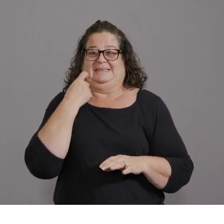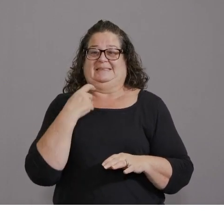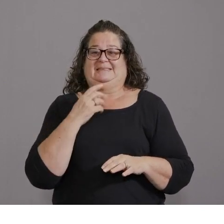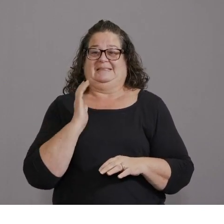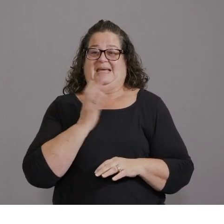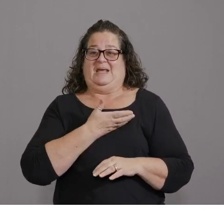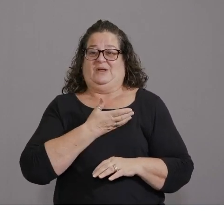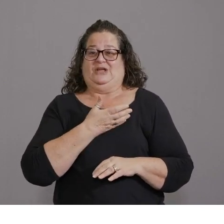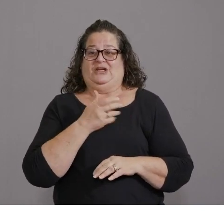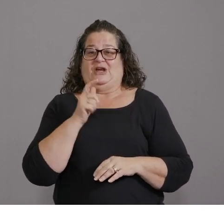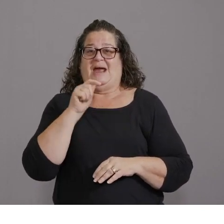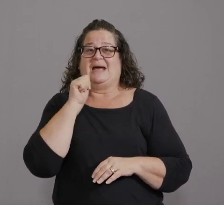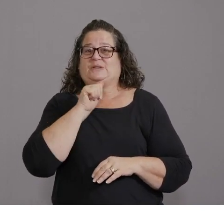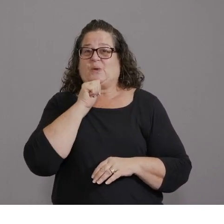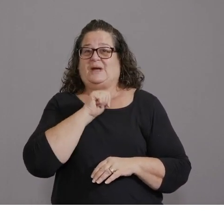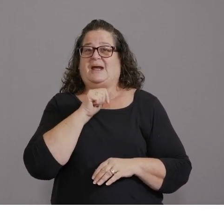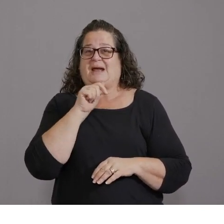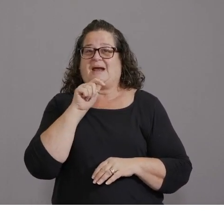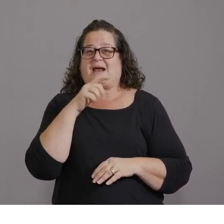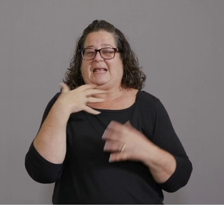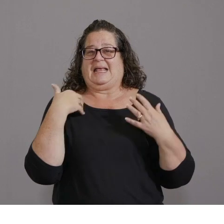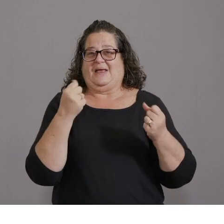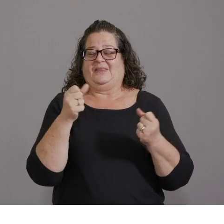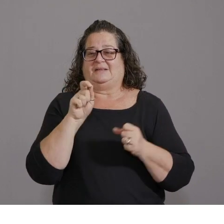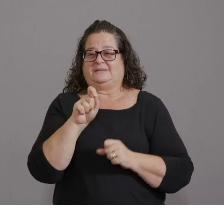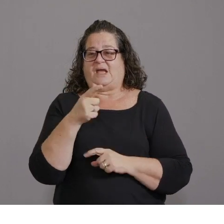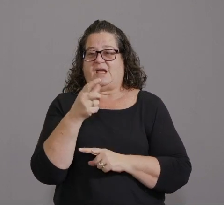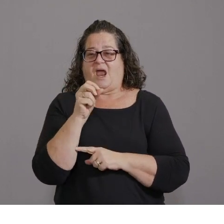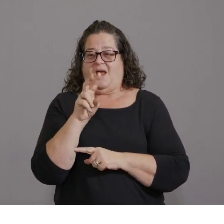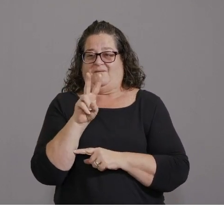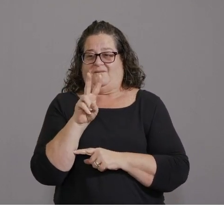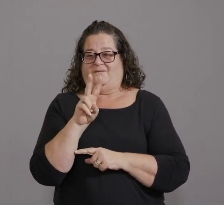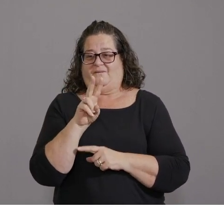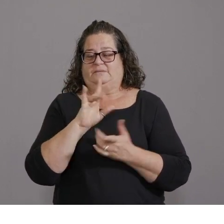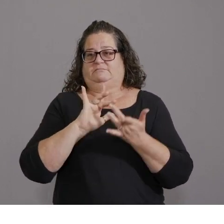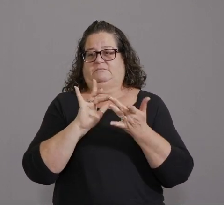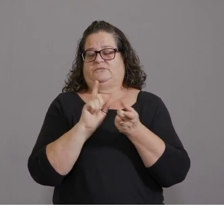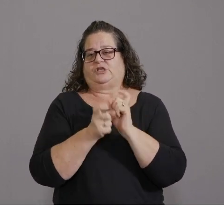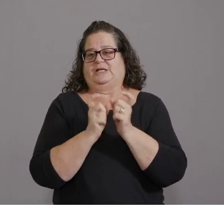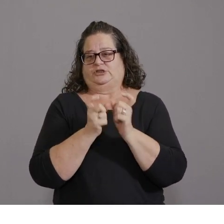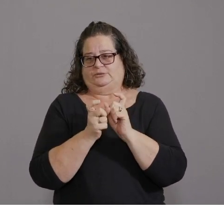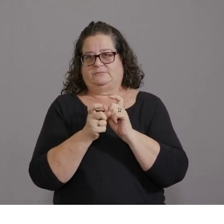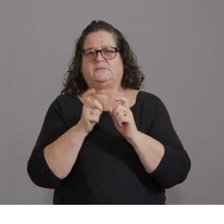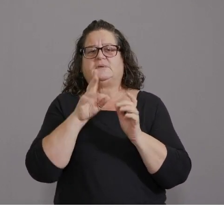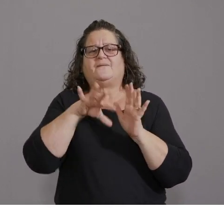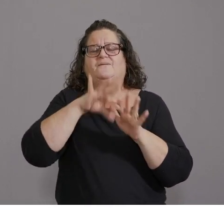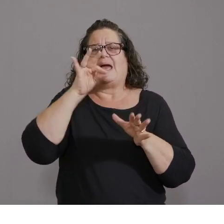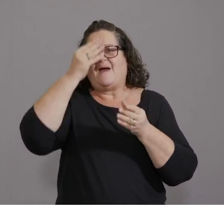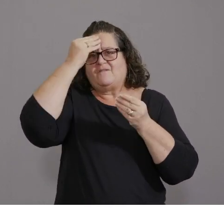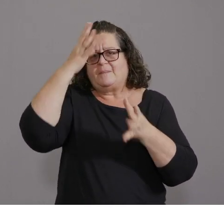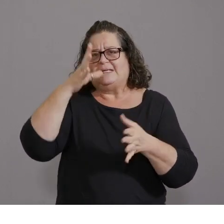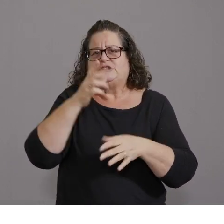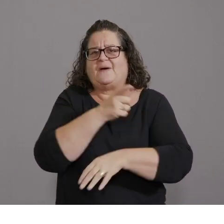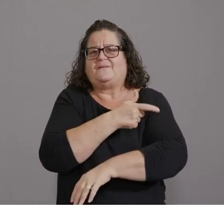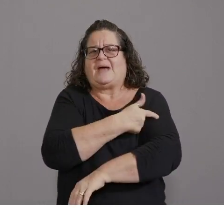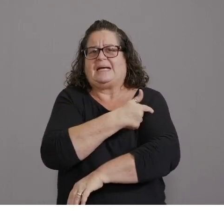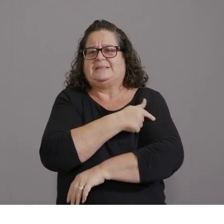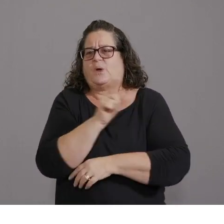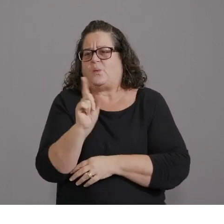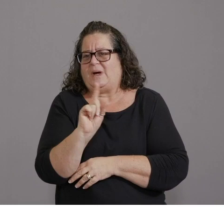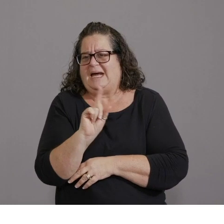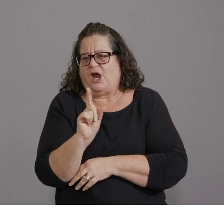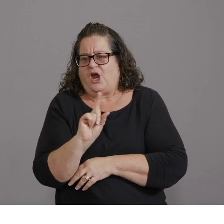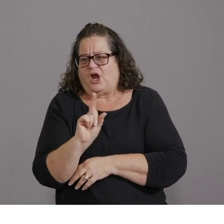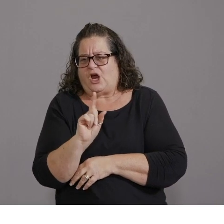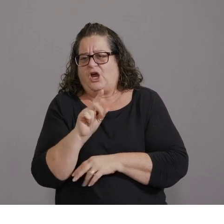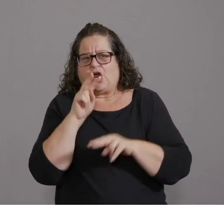azhealth.gov/findvaccine website with an interactive map. You can go onto the map. It has all of the current locations with vaccine. You can